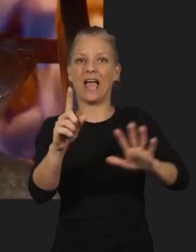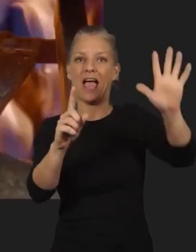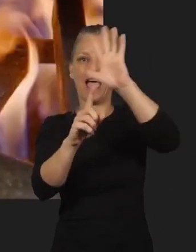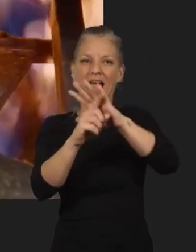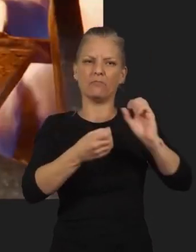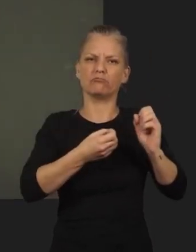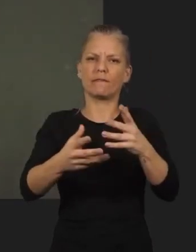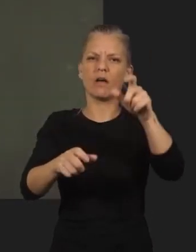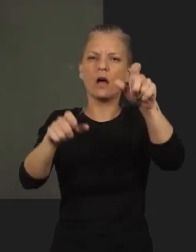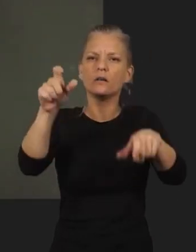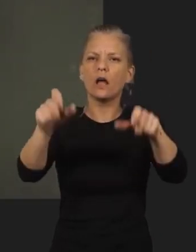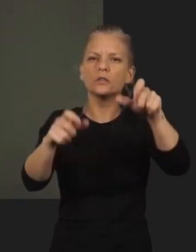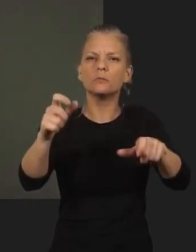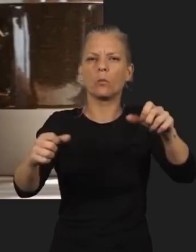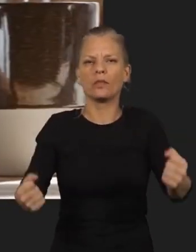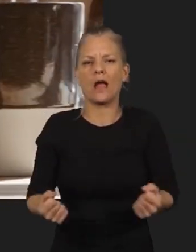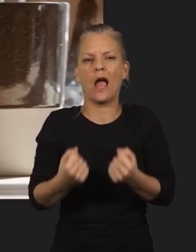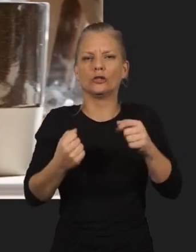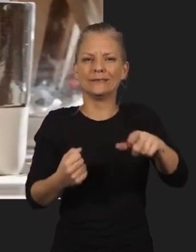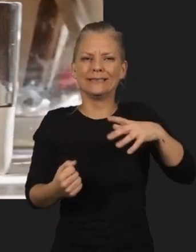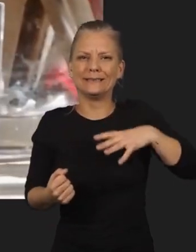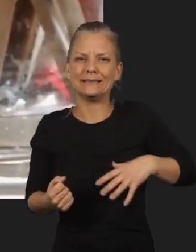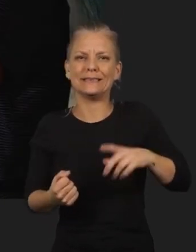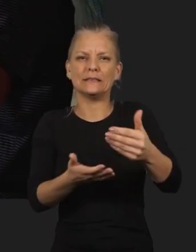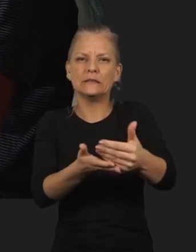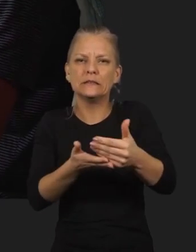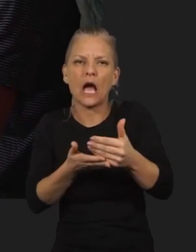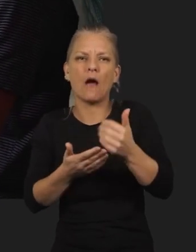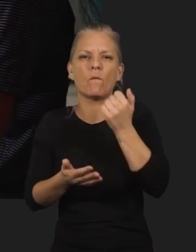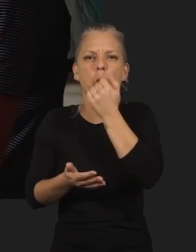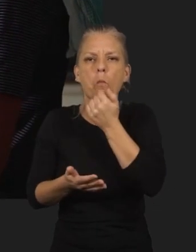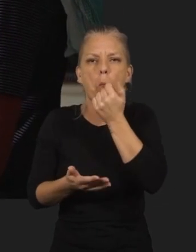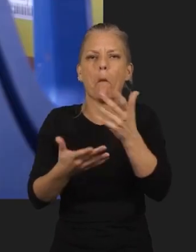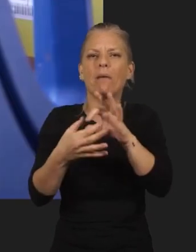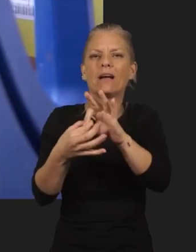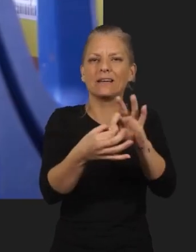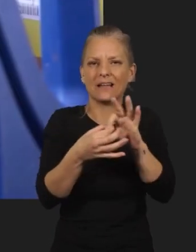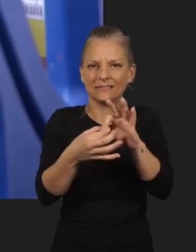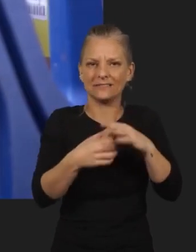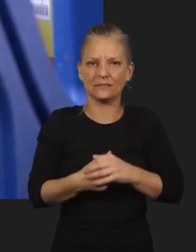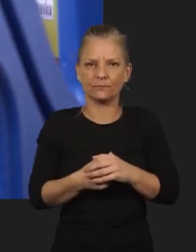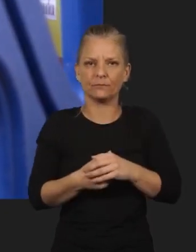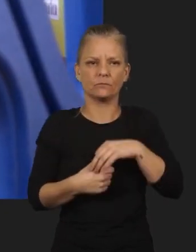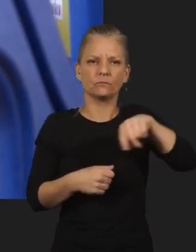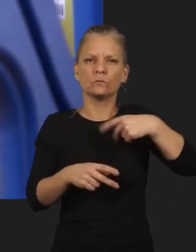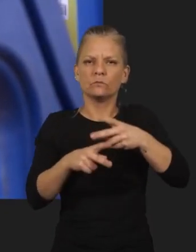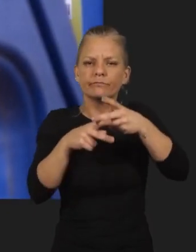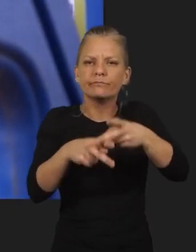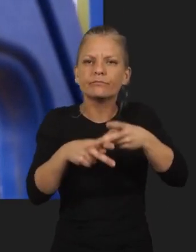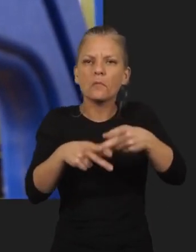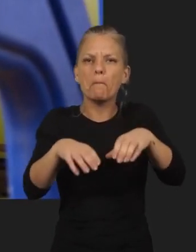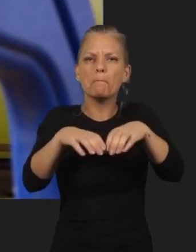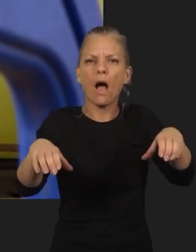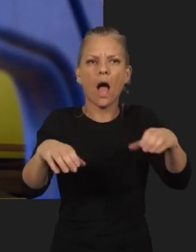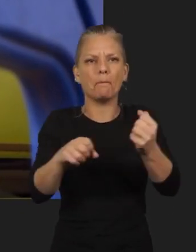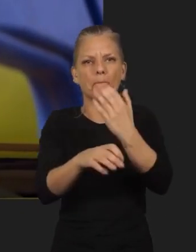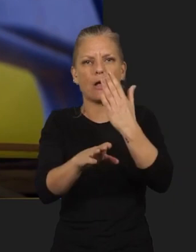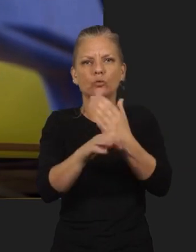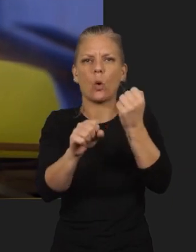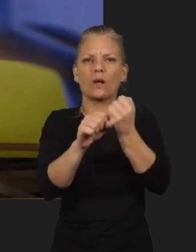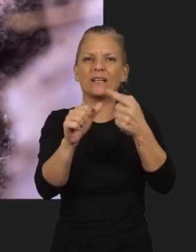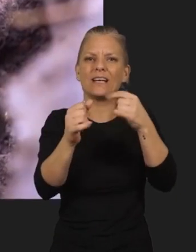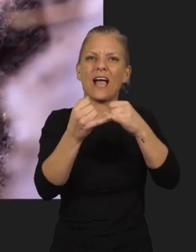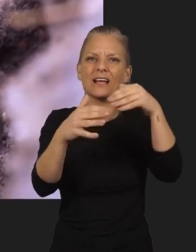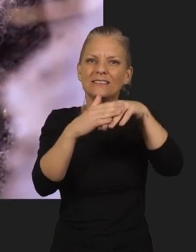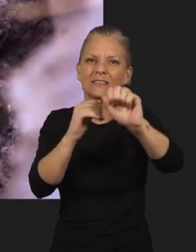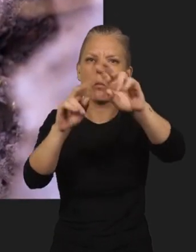our customers with the energy they need to stay safe, warm and connected. Cadent looks after the pipes that bring gas to your home